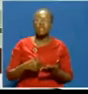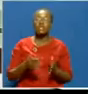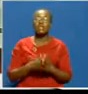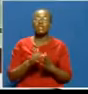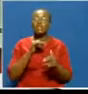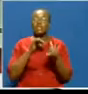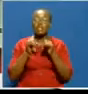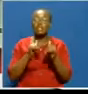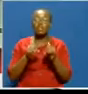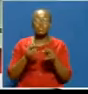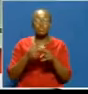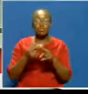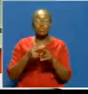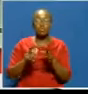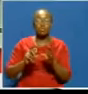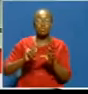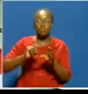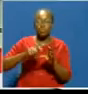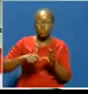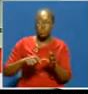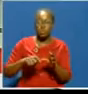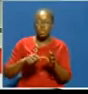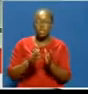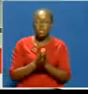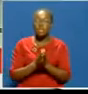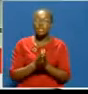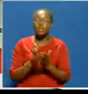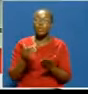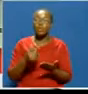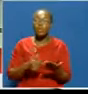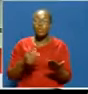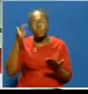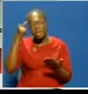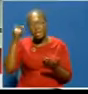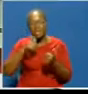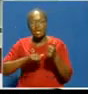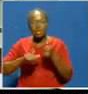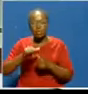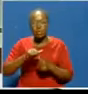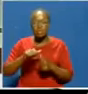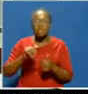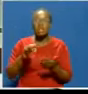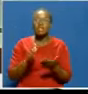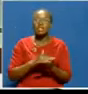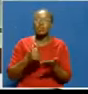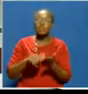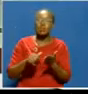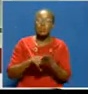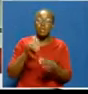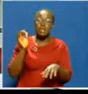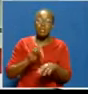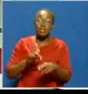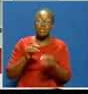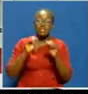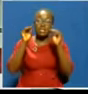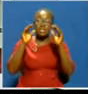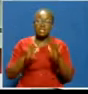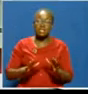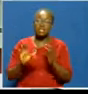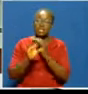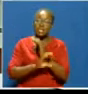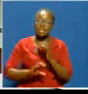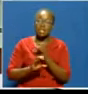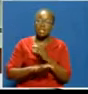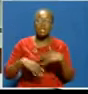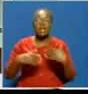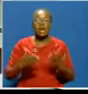coming up shortly as well. Maybe you can tell us what you think about what are some of the problems actually that affect teachers in the country and how best can that